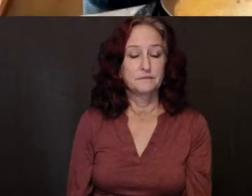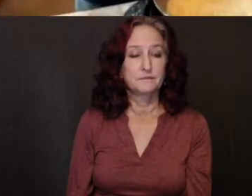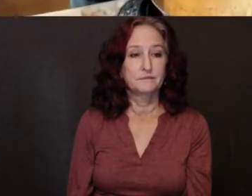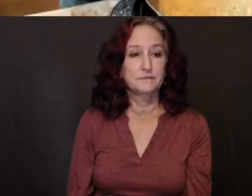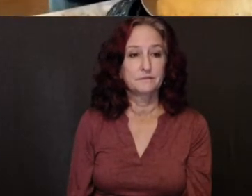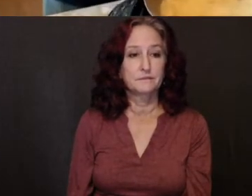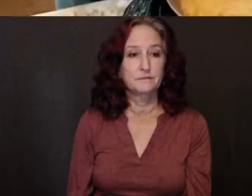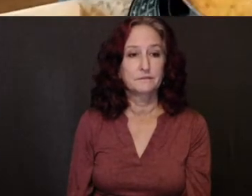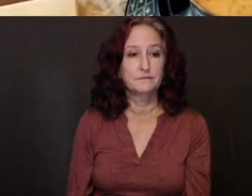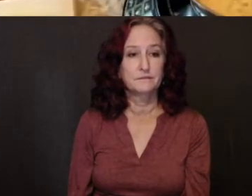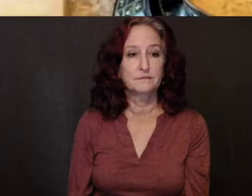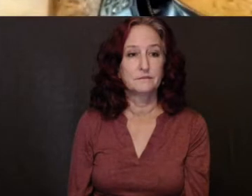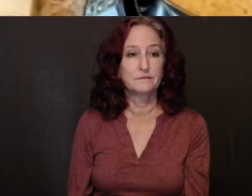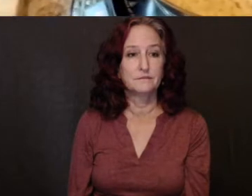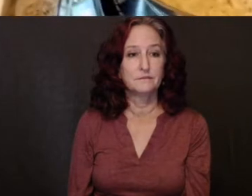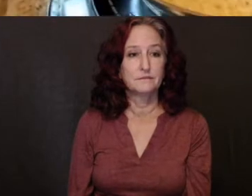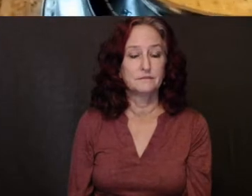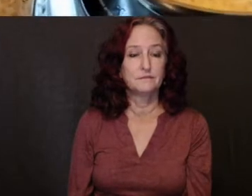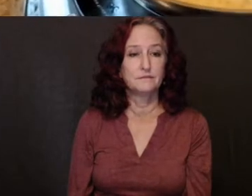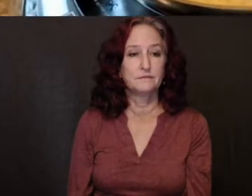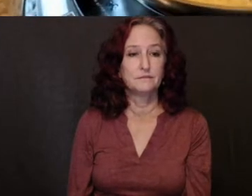And then